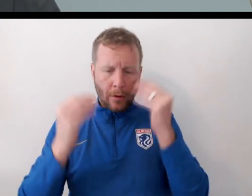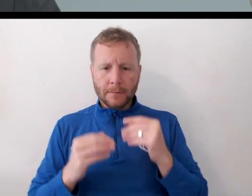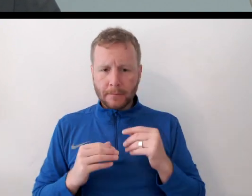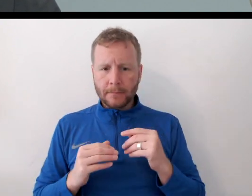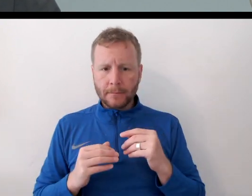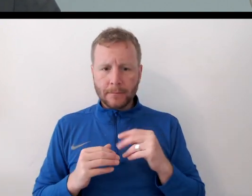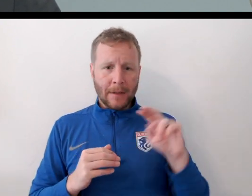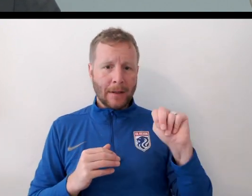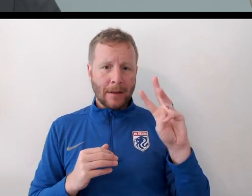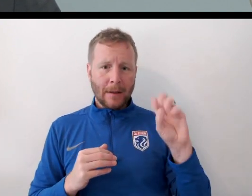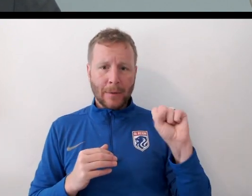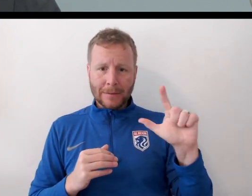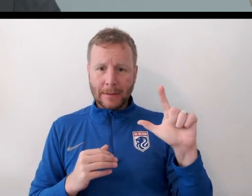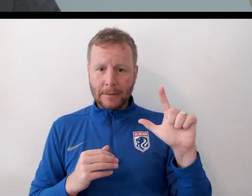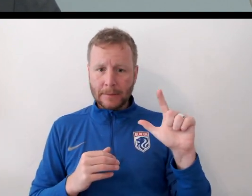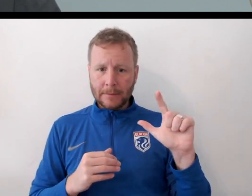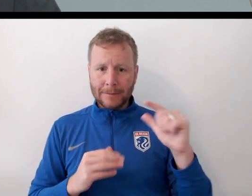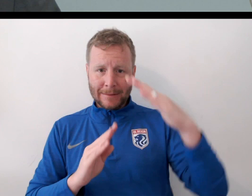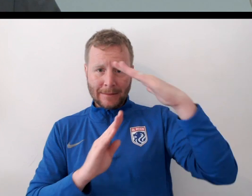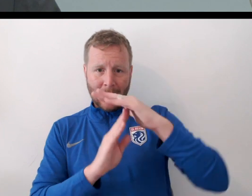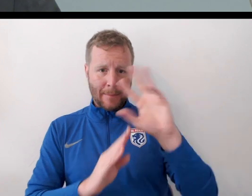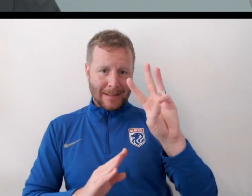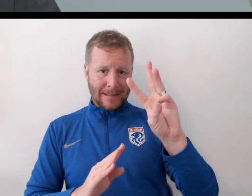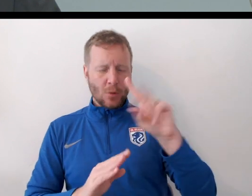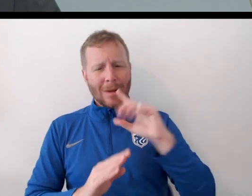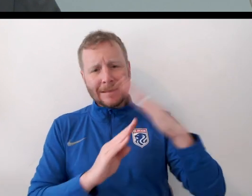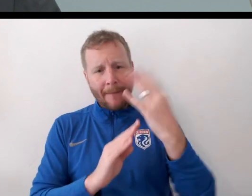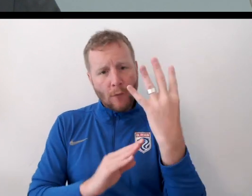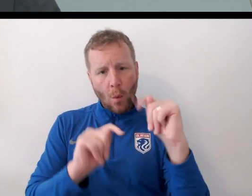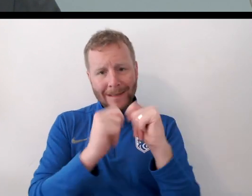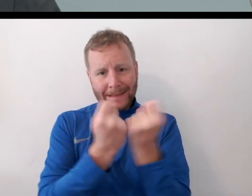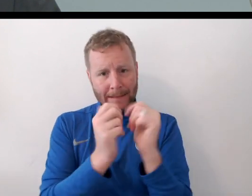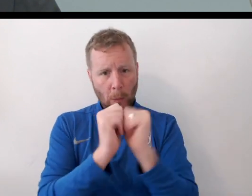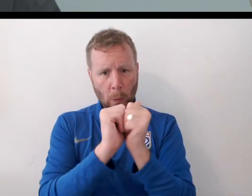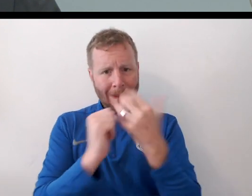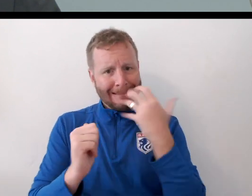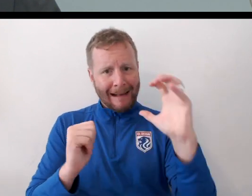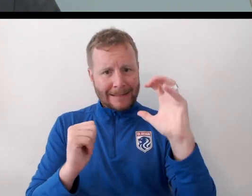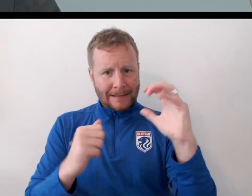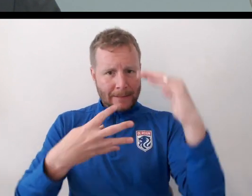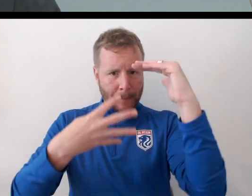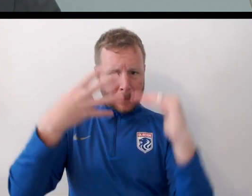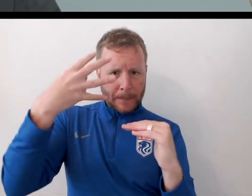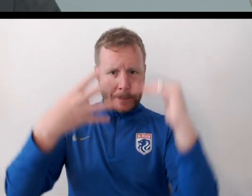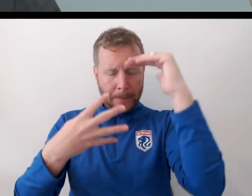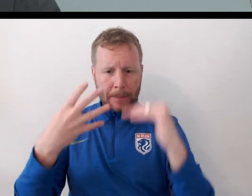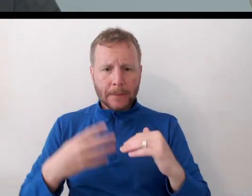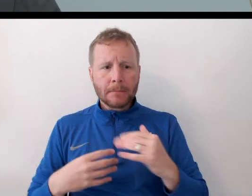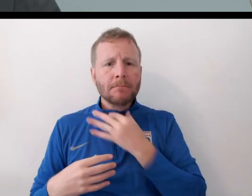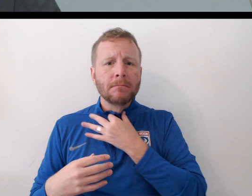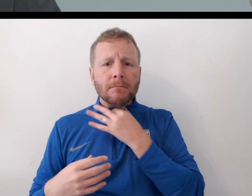very competitive NWSL for at least I think the top 6, especially the top 4. Both of your perspectives, what do you